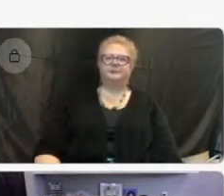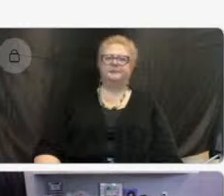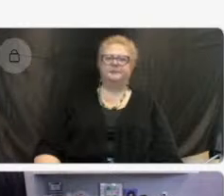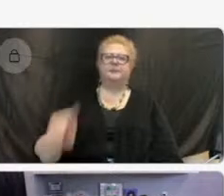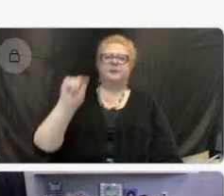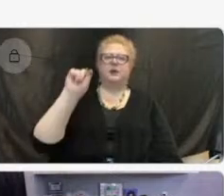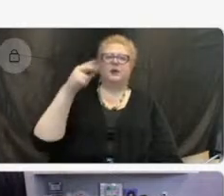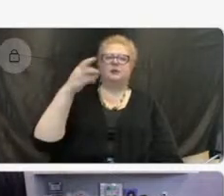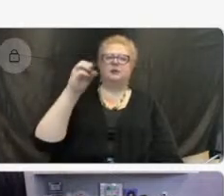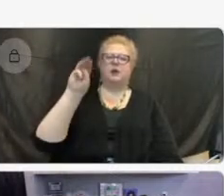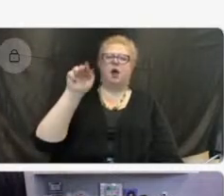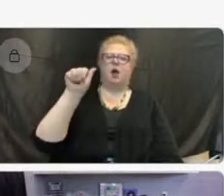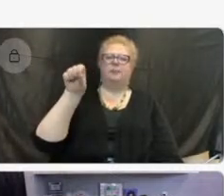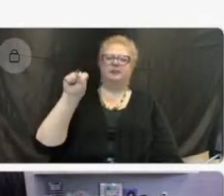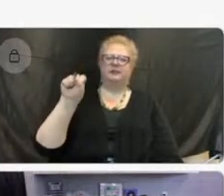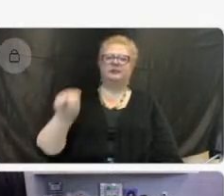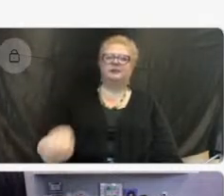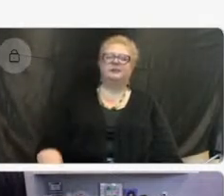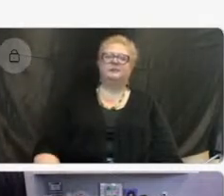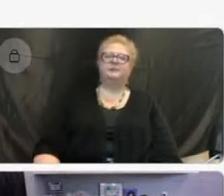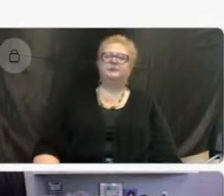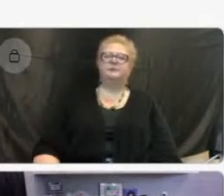Commissioner Thomas?